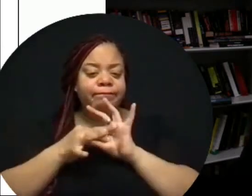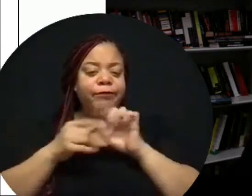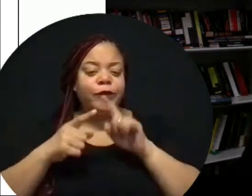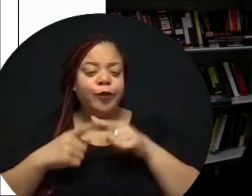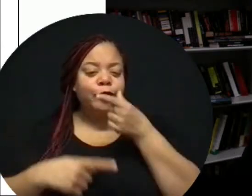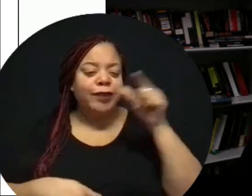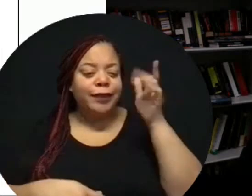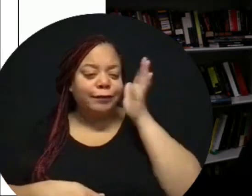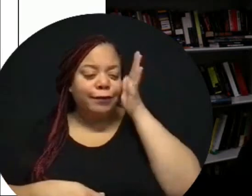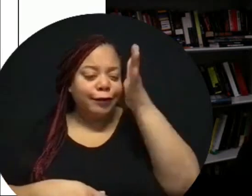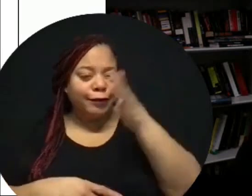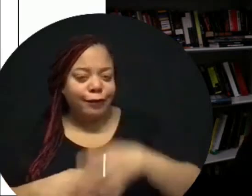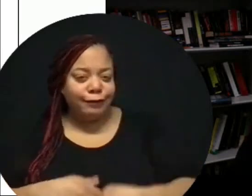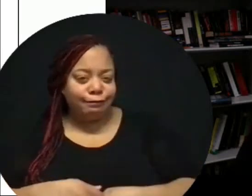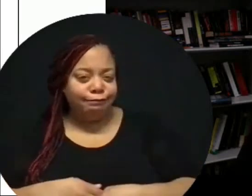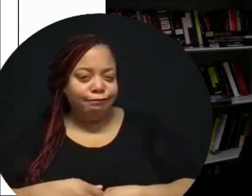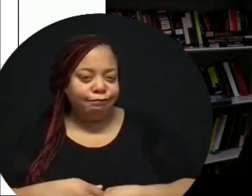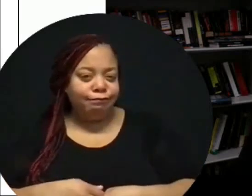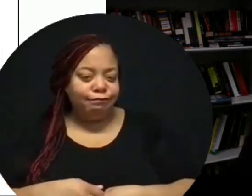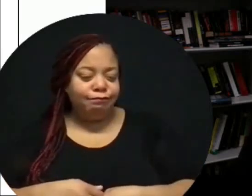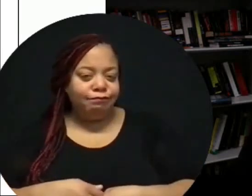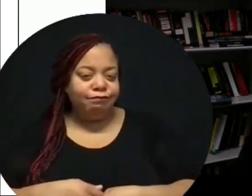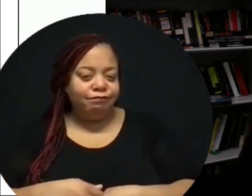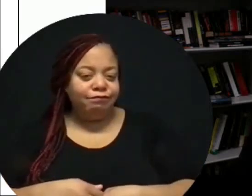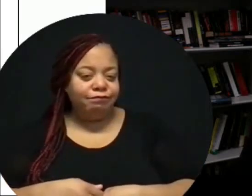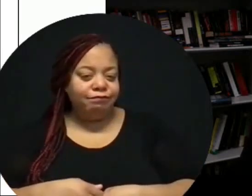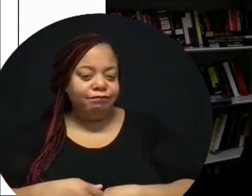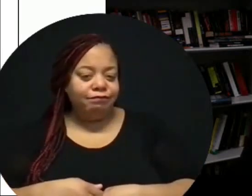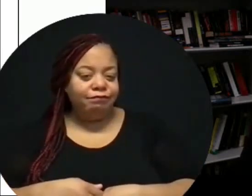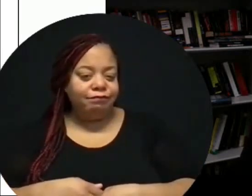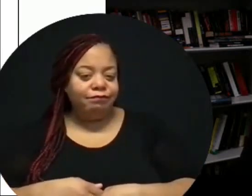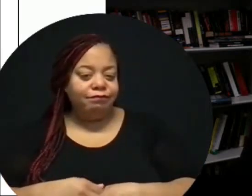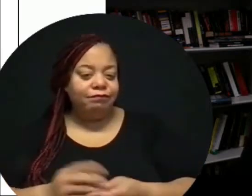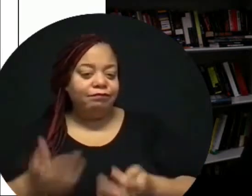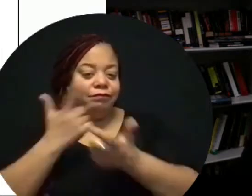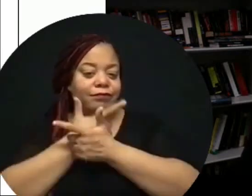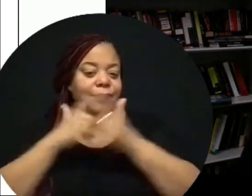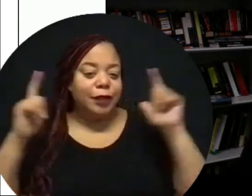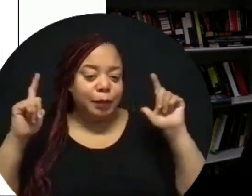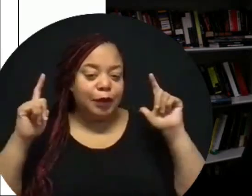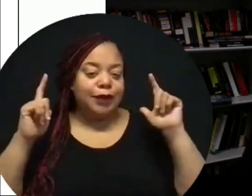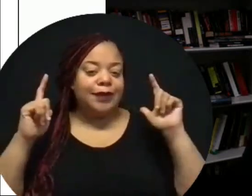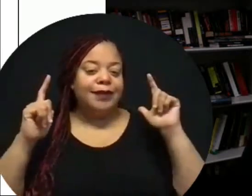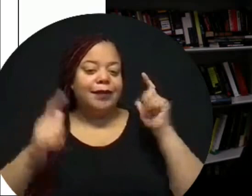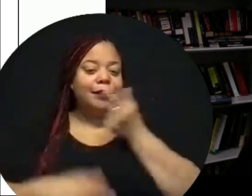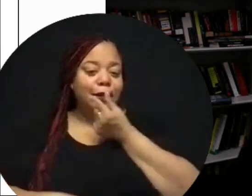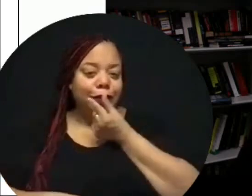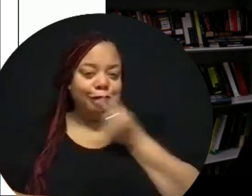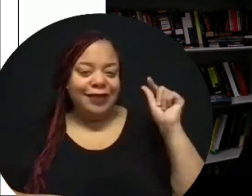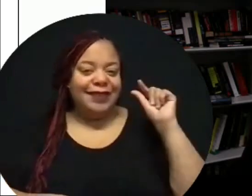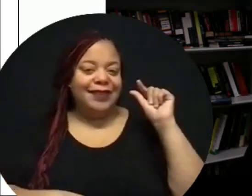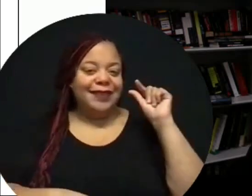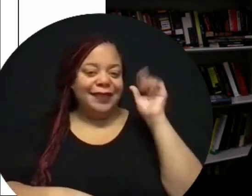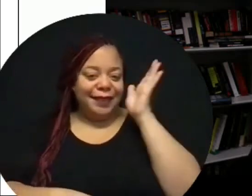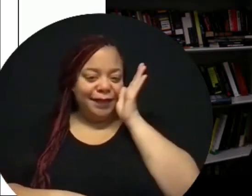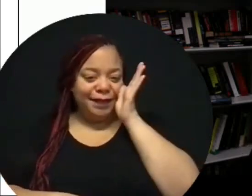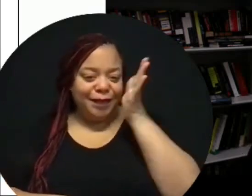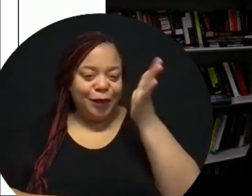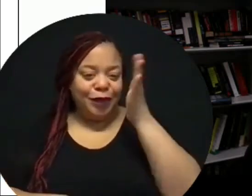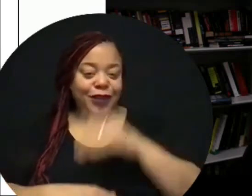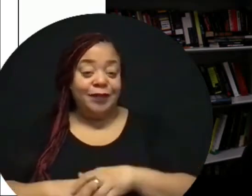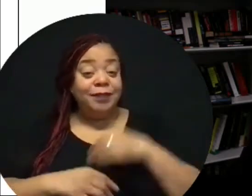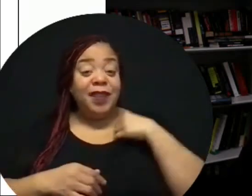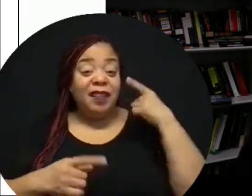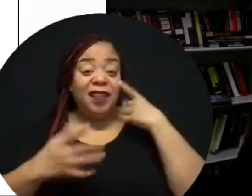think there are lots of different green futures being articulated in our contemporary moment, but some of them don't undermine the